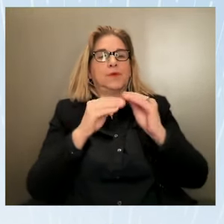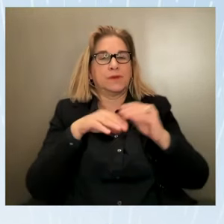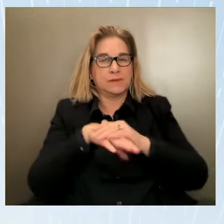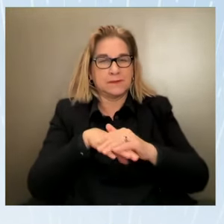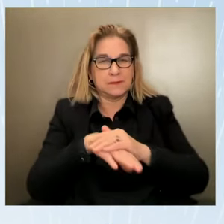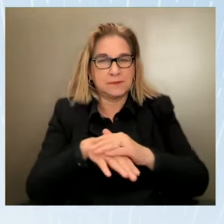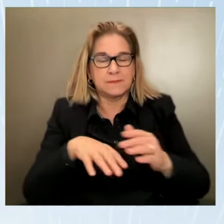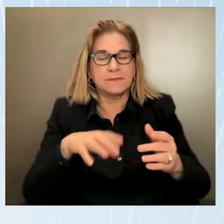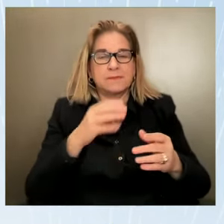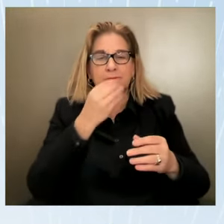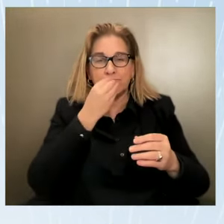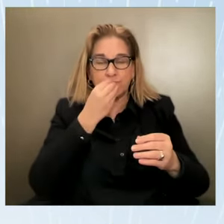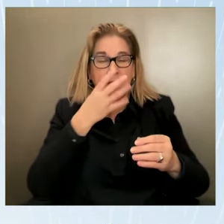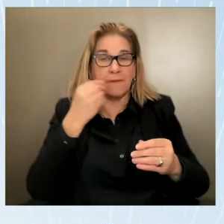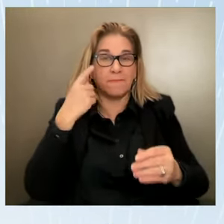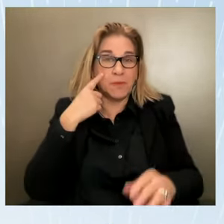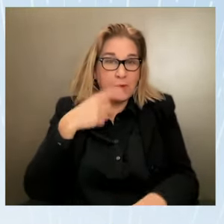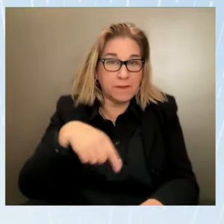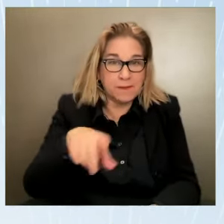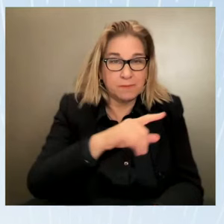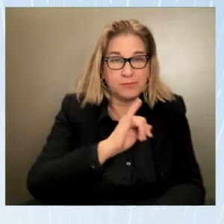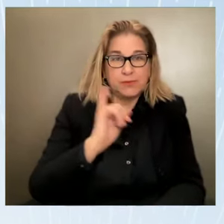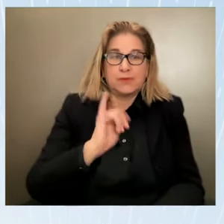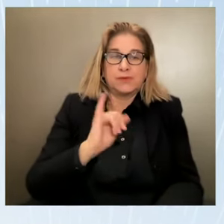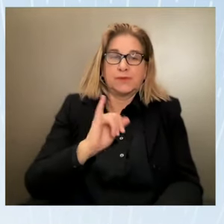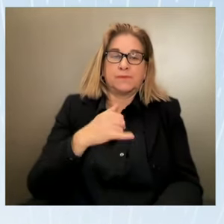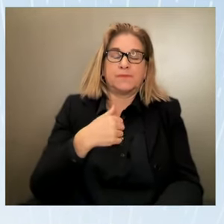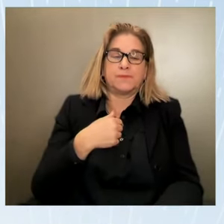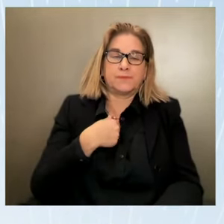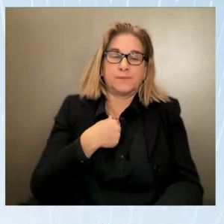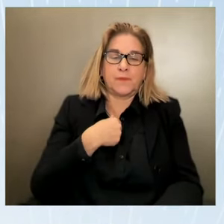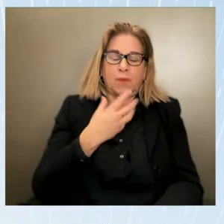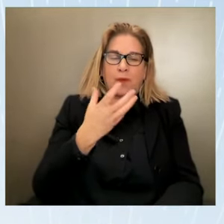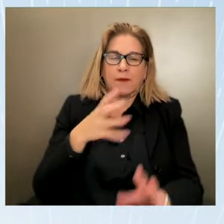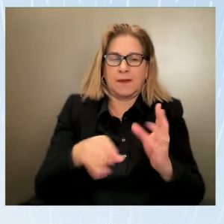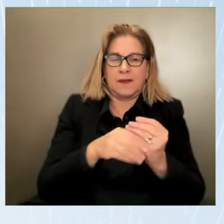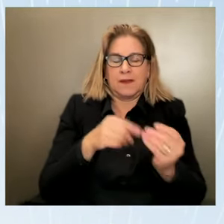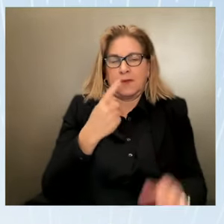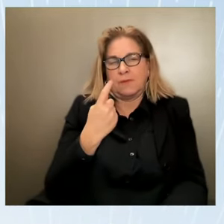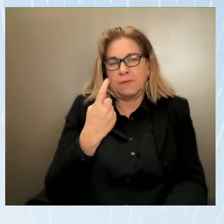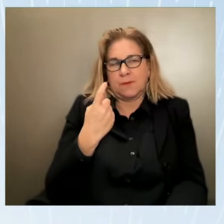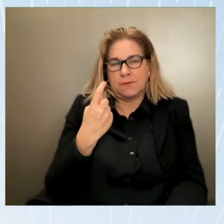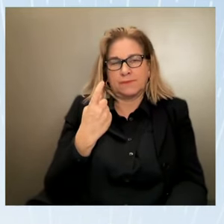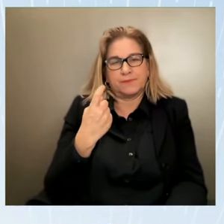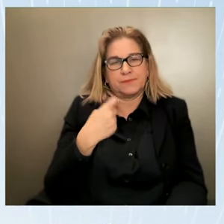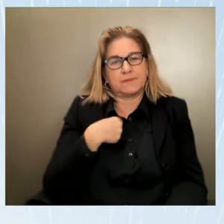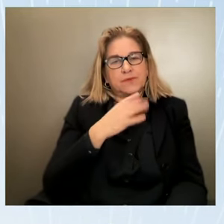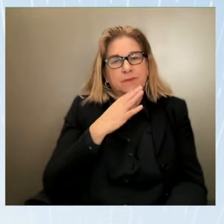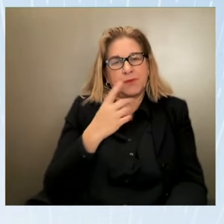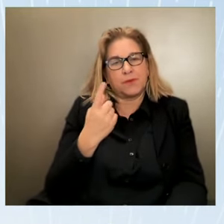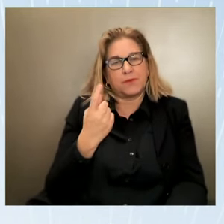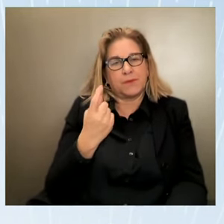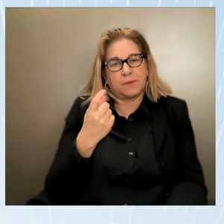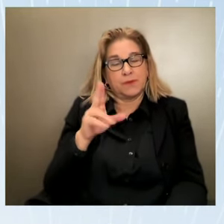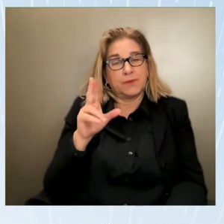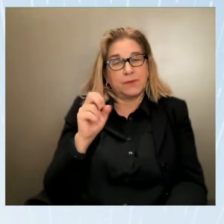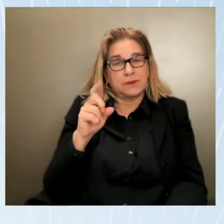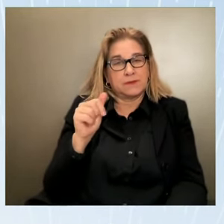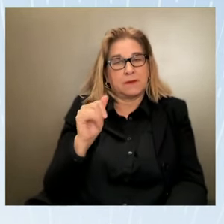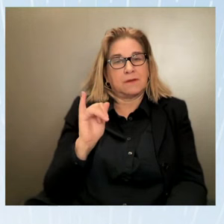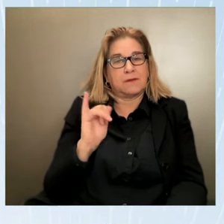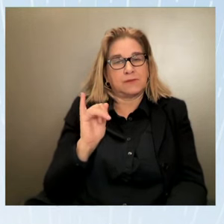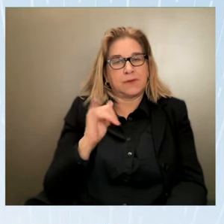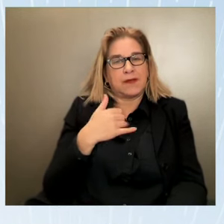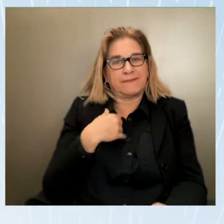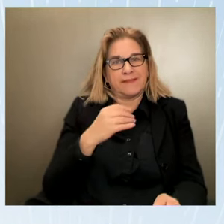this group to consider is that while USDA has explicit prohibitions on providing many grants and loans to businesses or